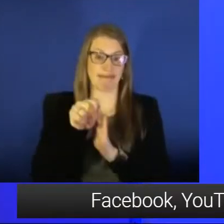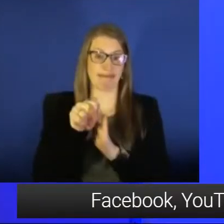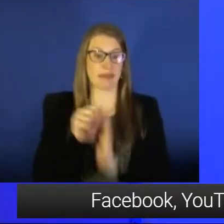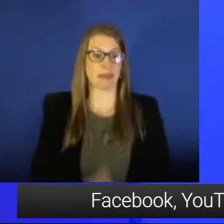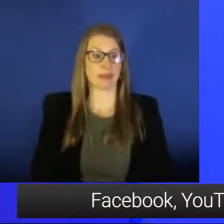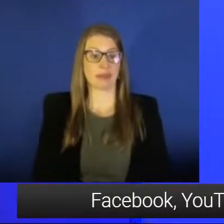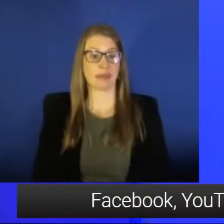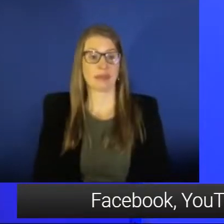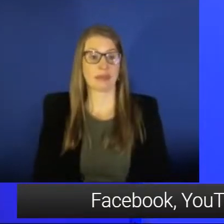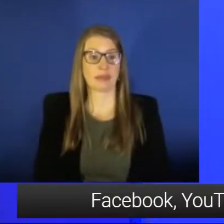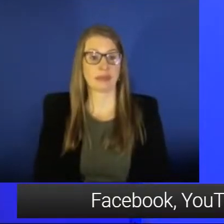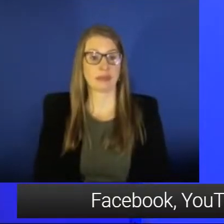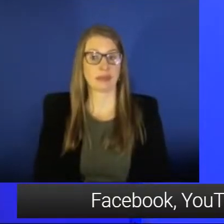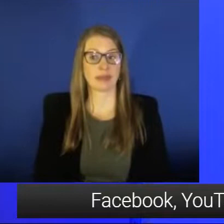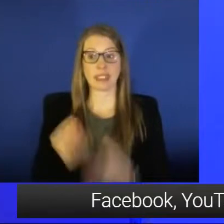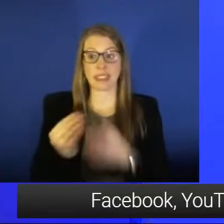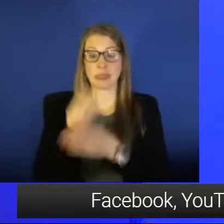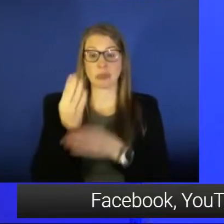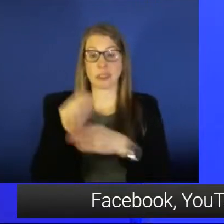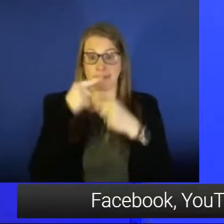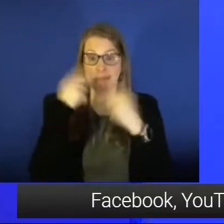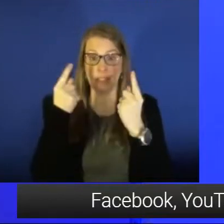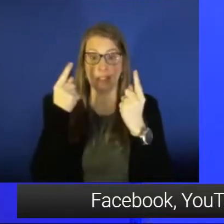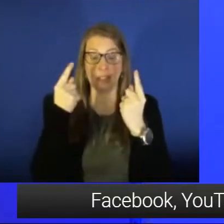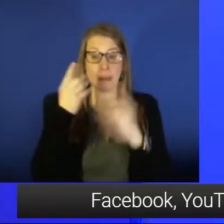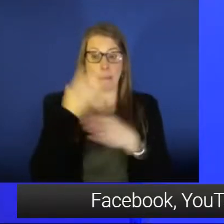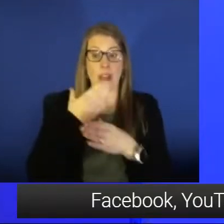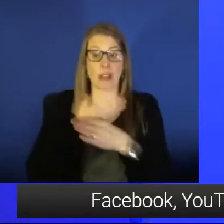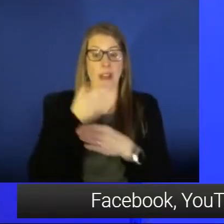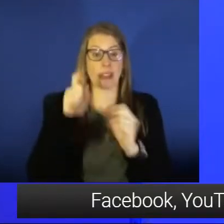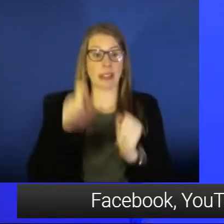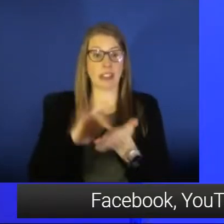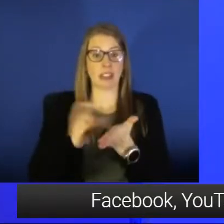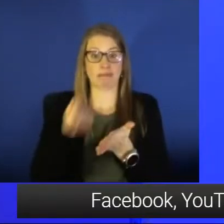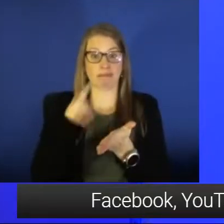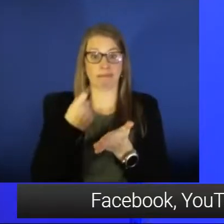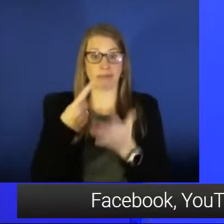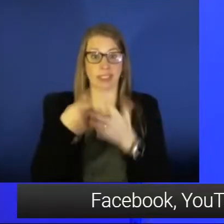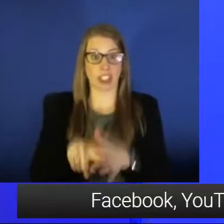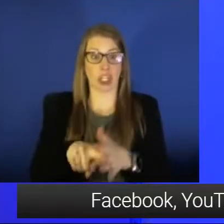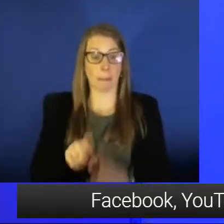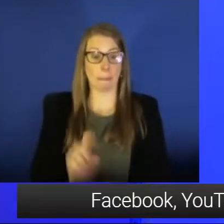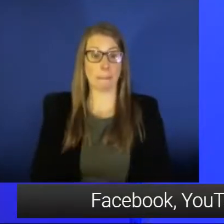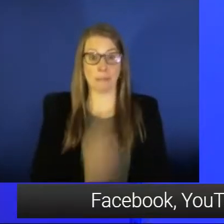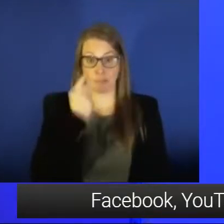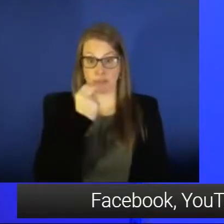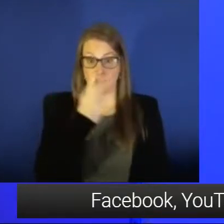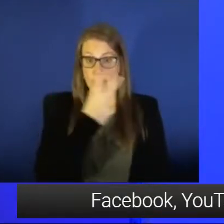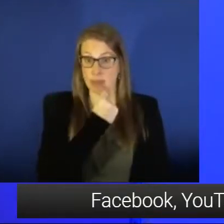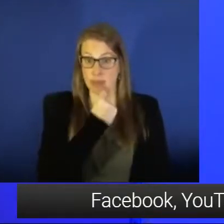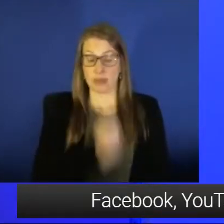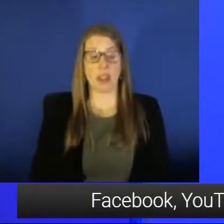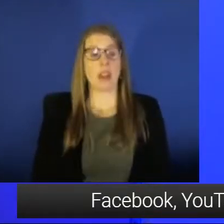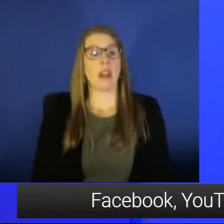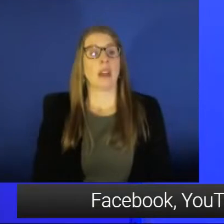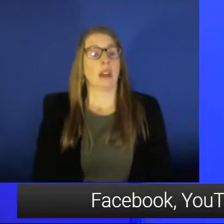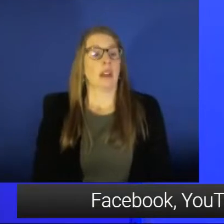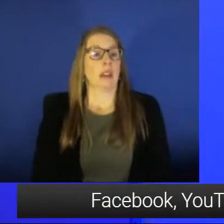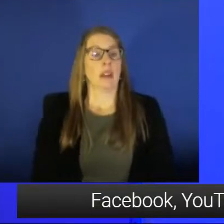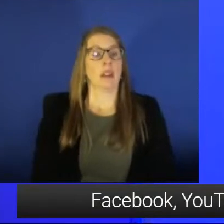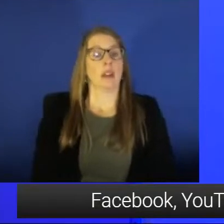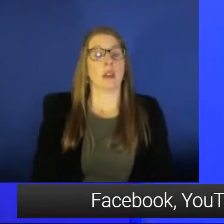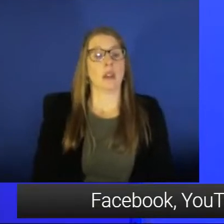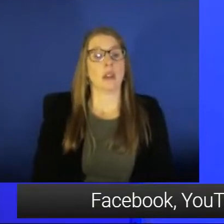spring allergies bother them, they need to get on their medicines prophylactically, either the inhaled steroids, or they can start